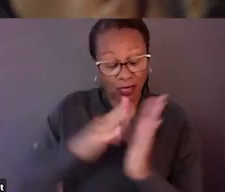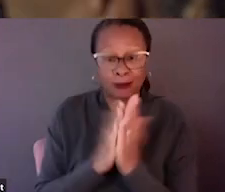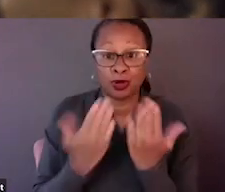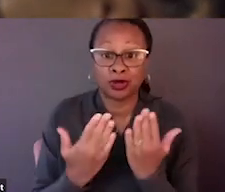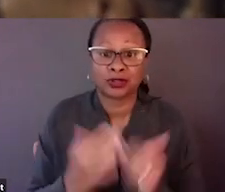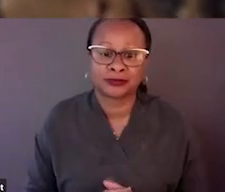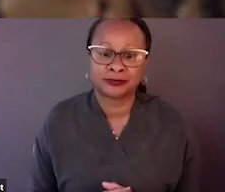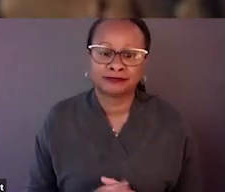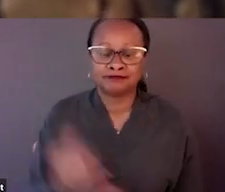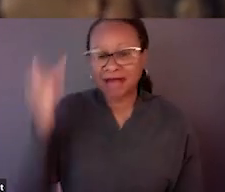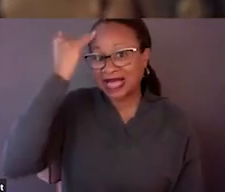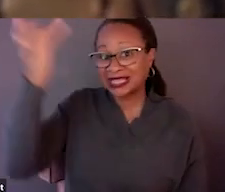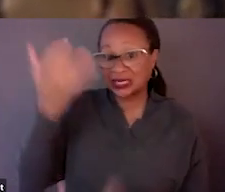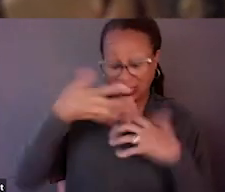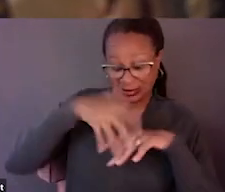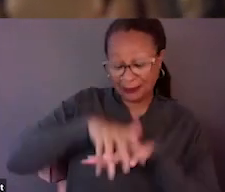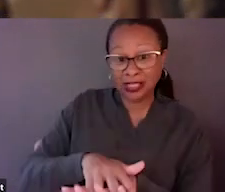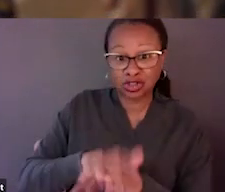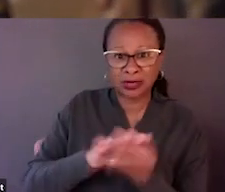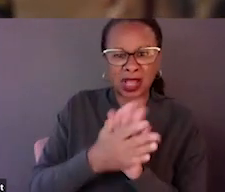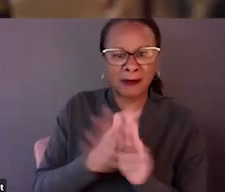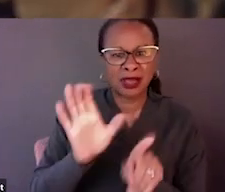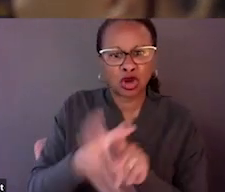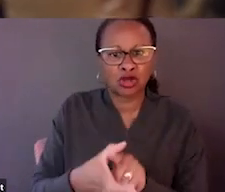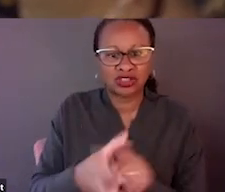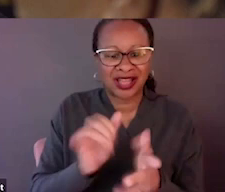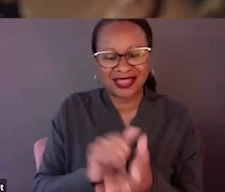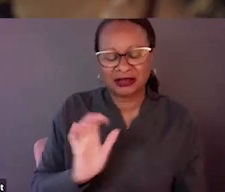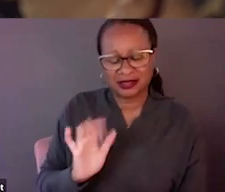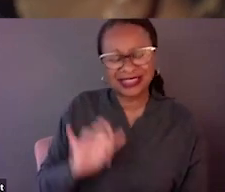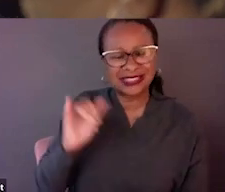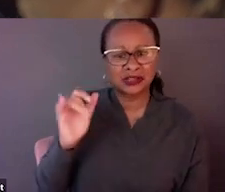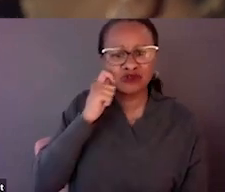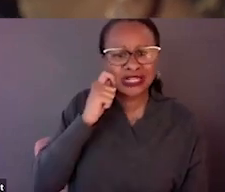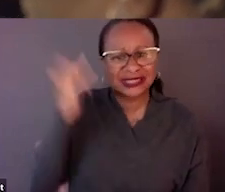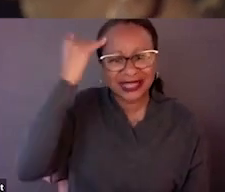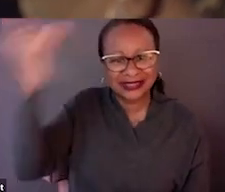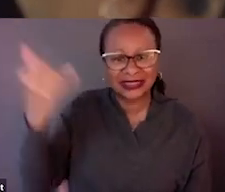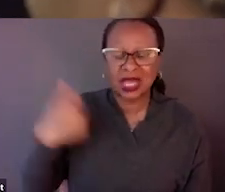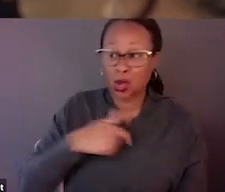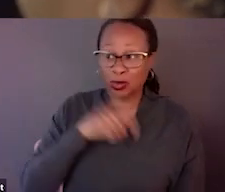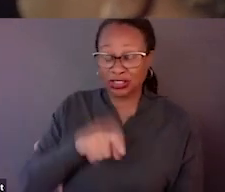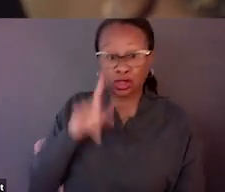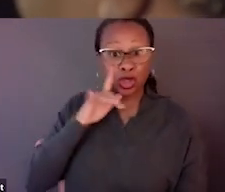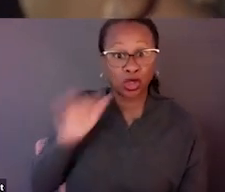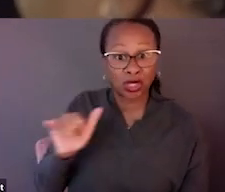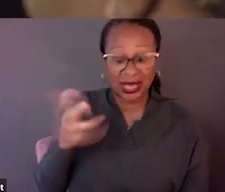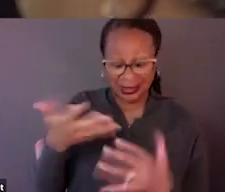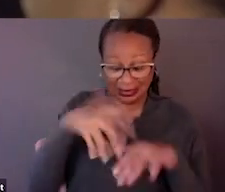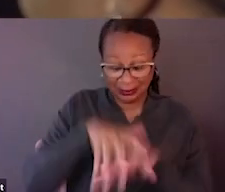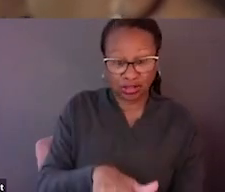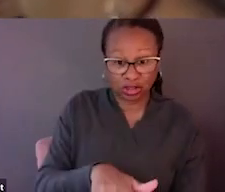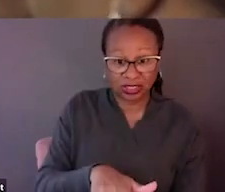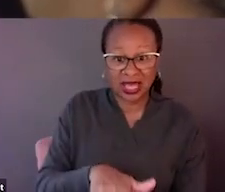that the idea that assimilationist ideas are racist ideas, and that we have to look at assimilationism,